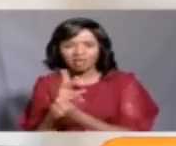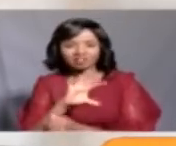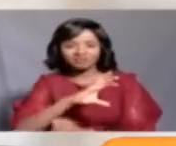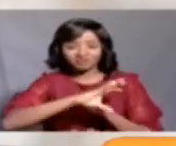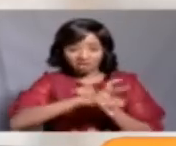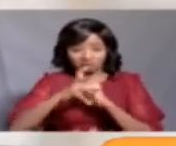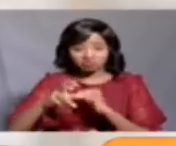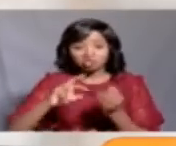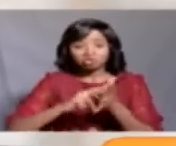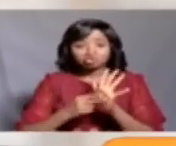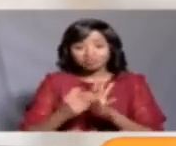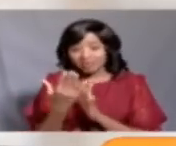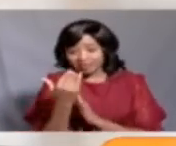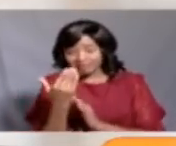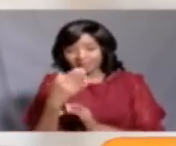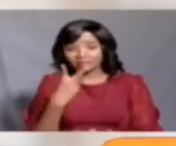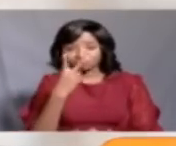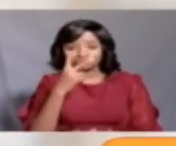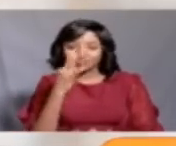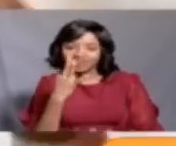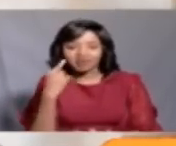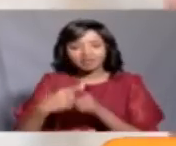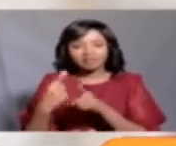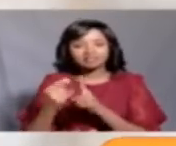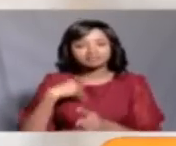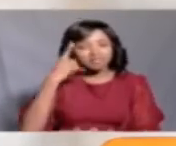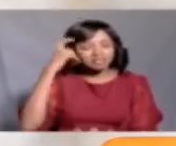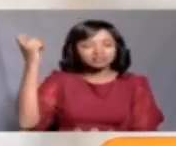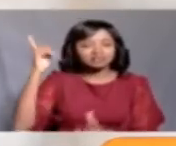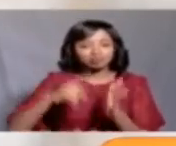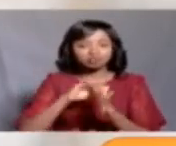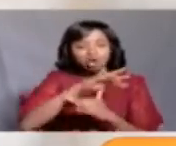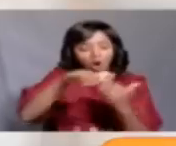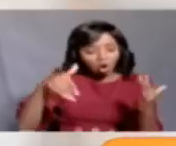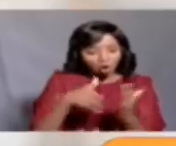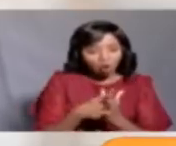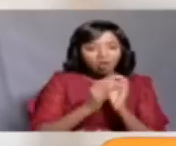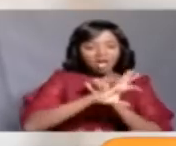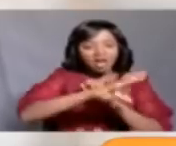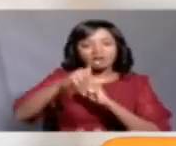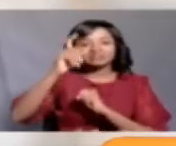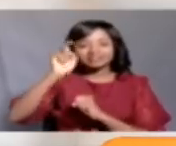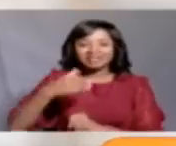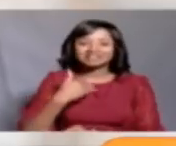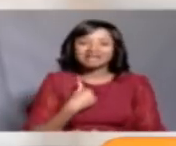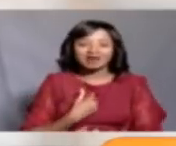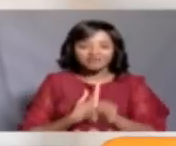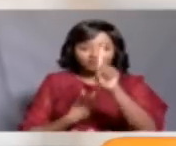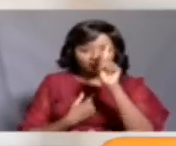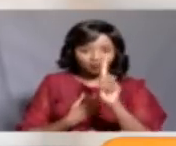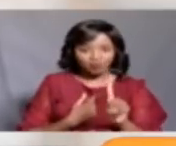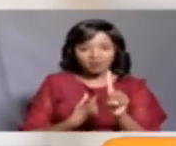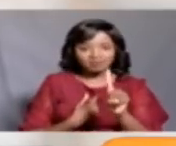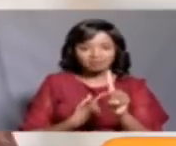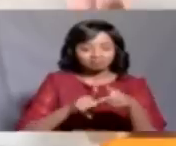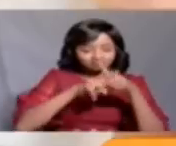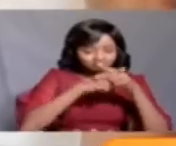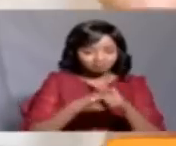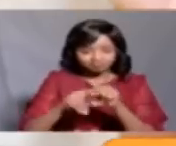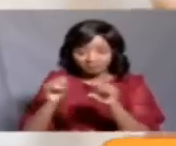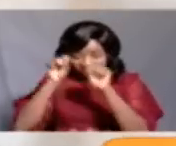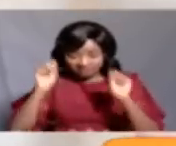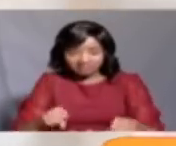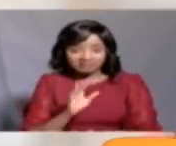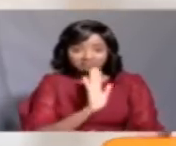next 2 to 3 years, my dream is that every county has at least like one installation. So when we are selling